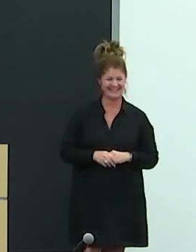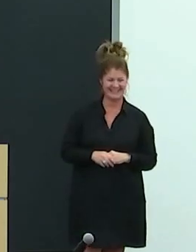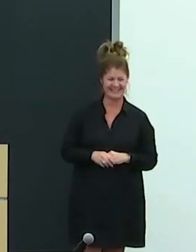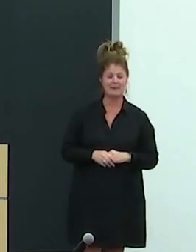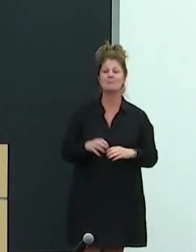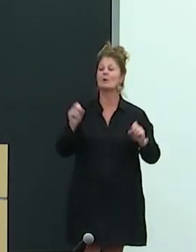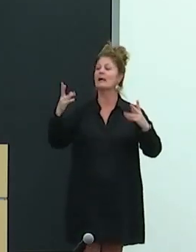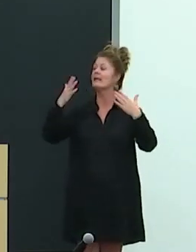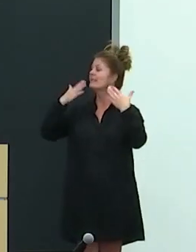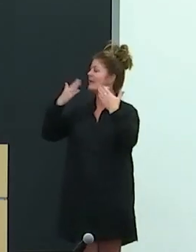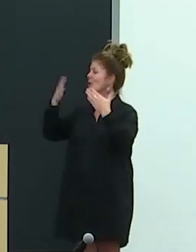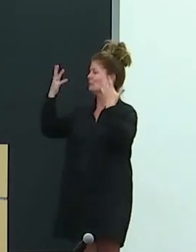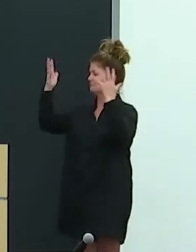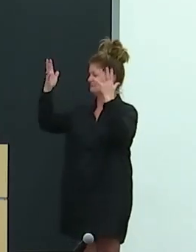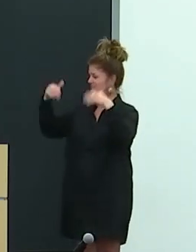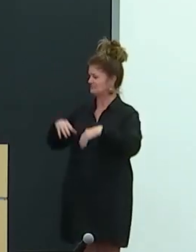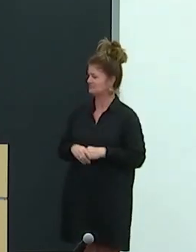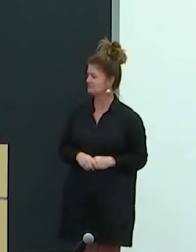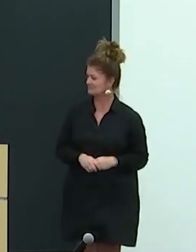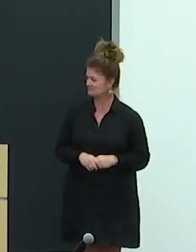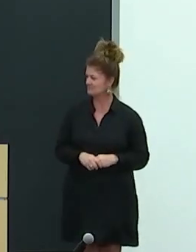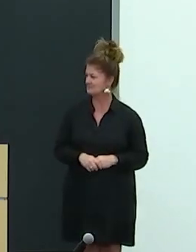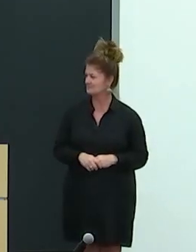All right, well, thank you, panel.